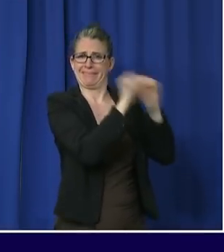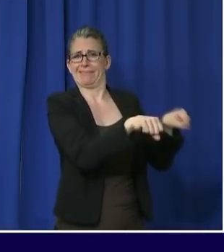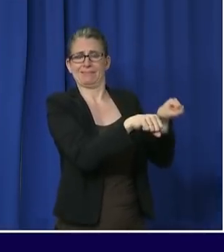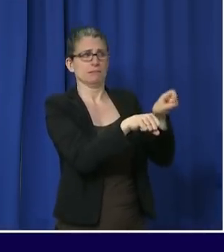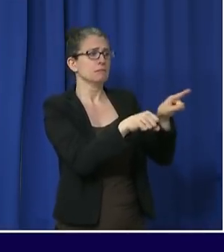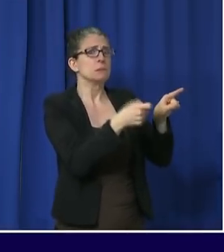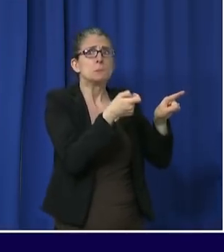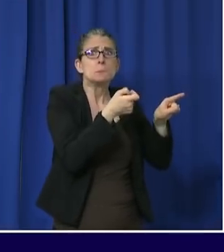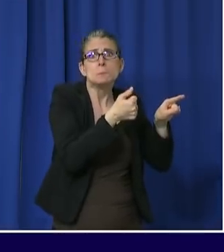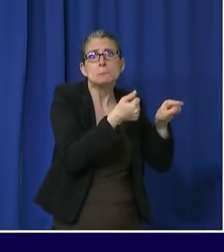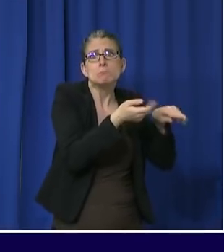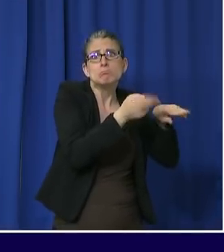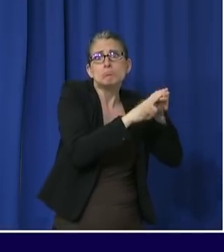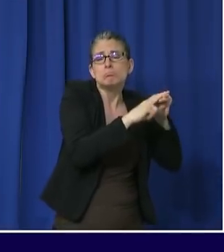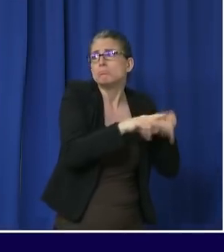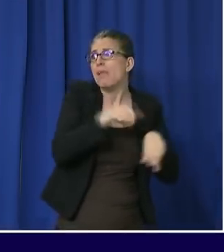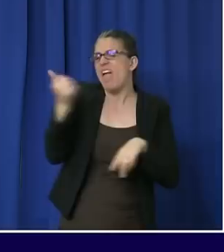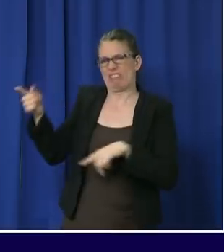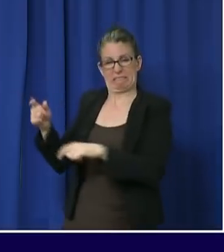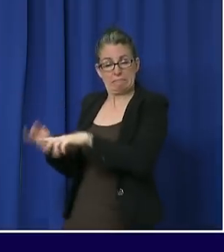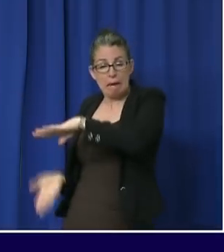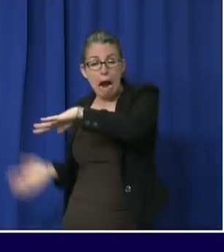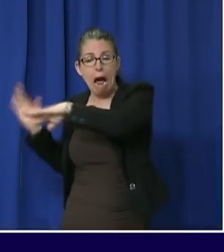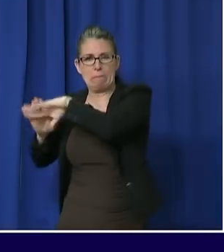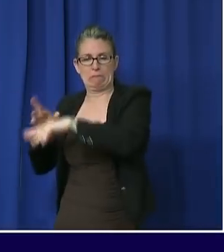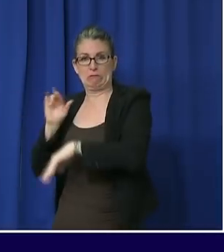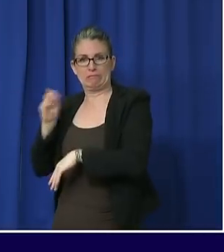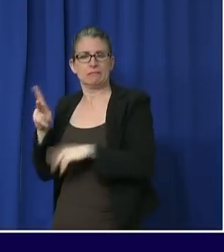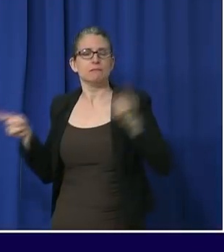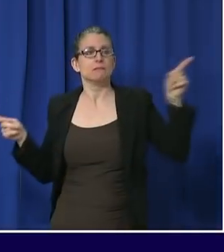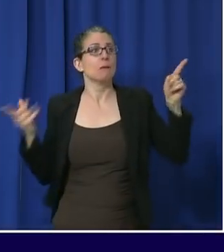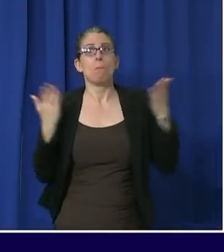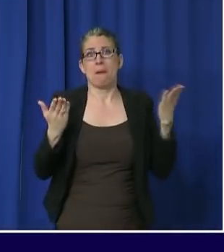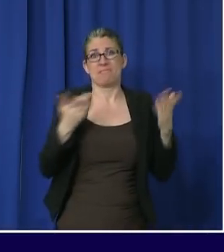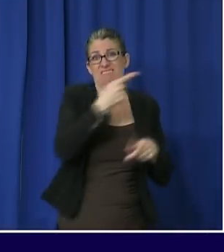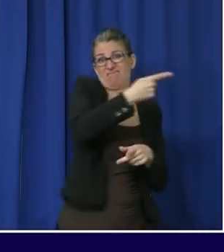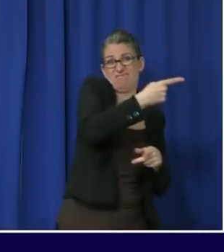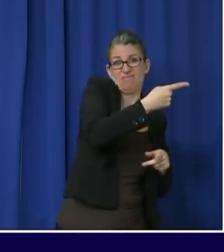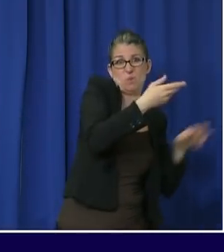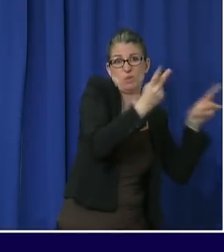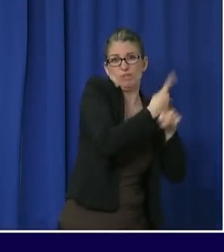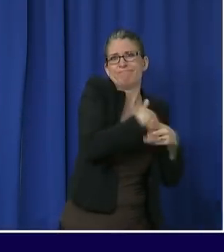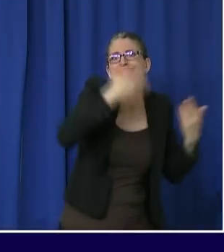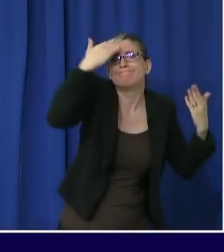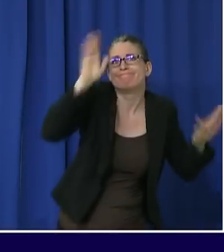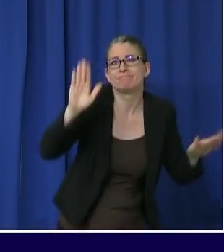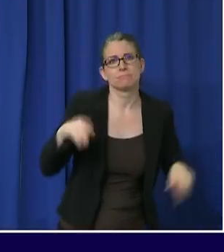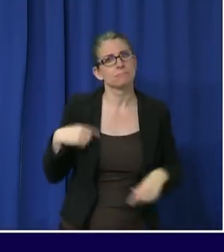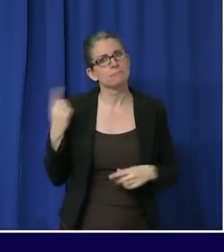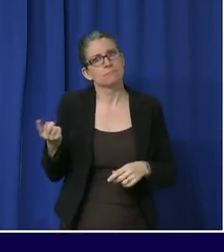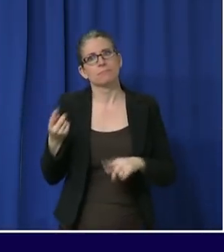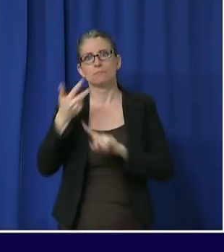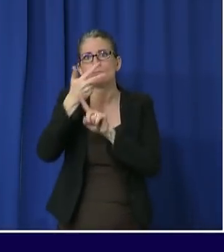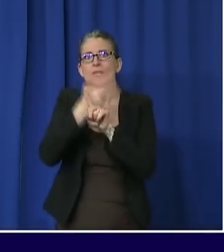the data that we might need in order to make that assessment are challenging. But what we can say is that in certain parts of the